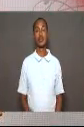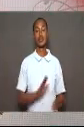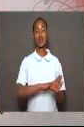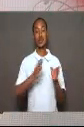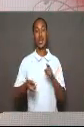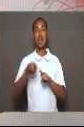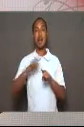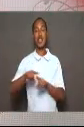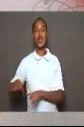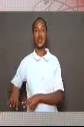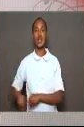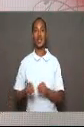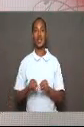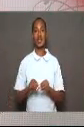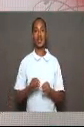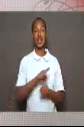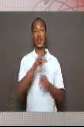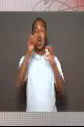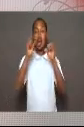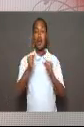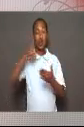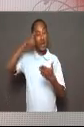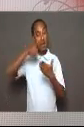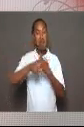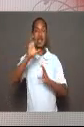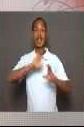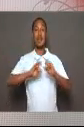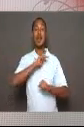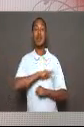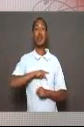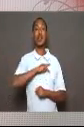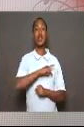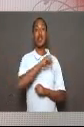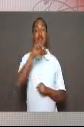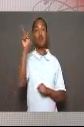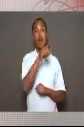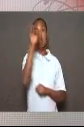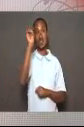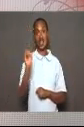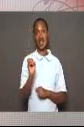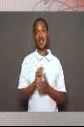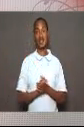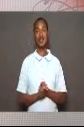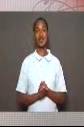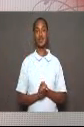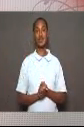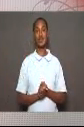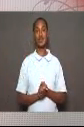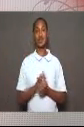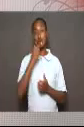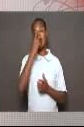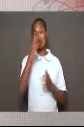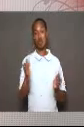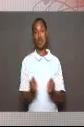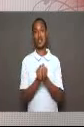Welcome back, students. Were you able to remember the chemical properties of peroxides? Let us go through